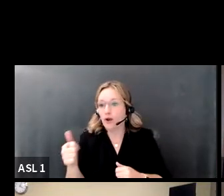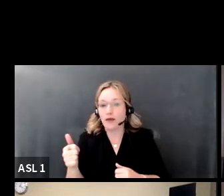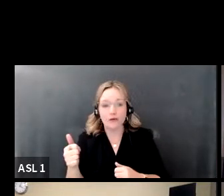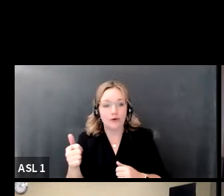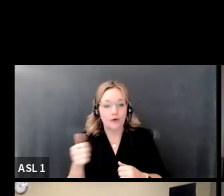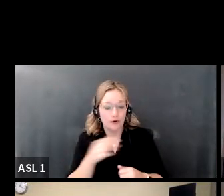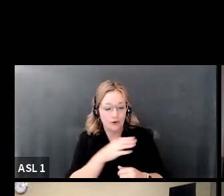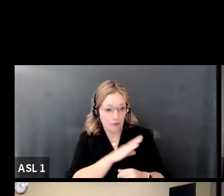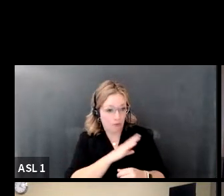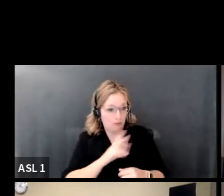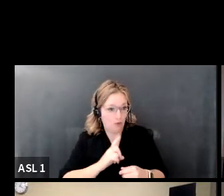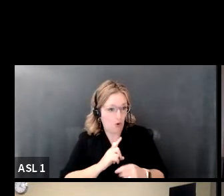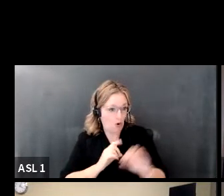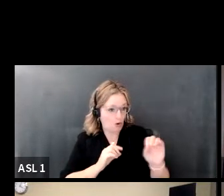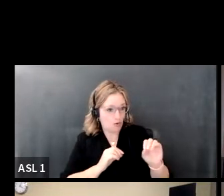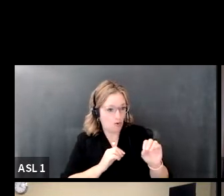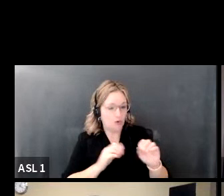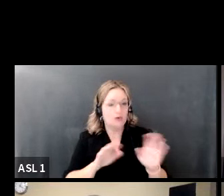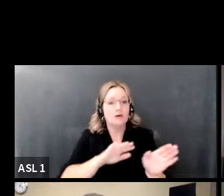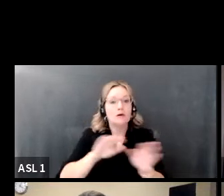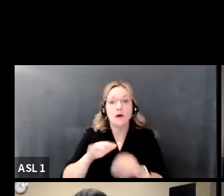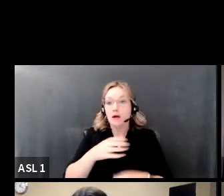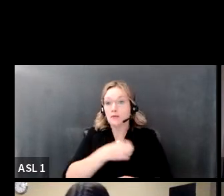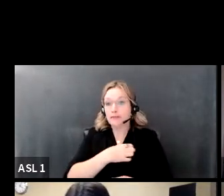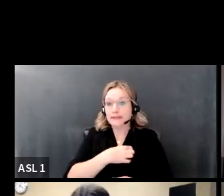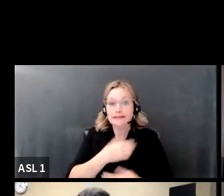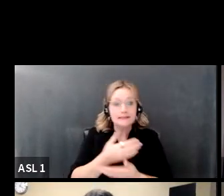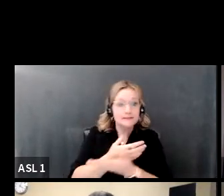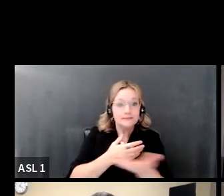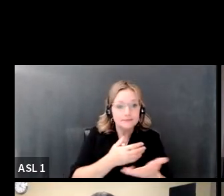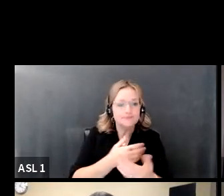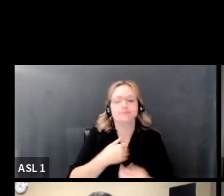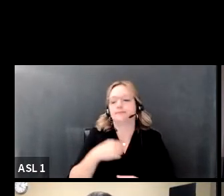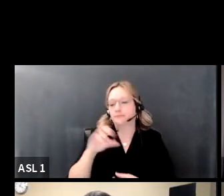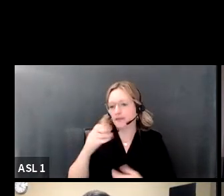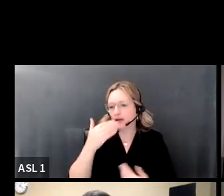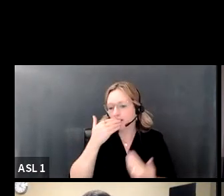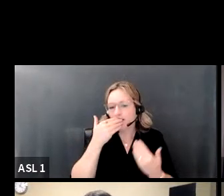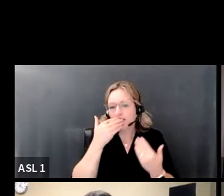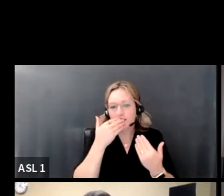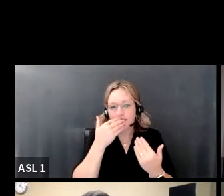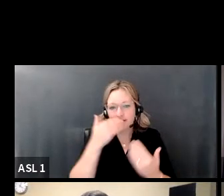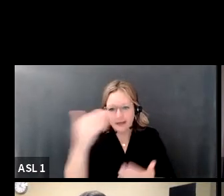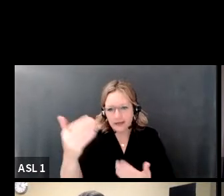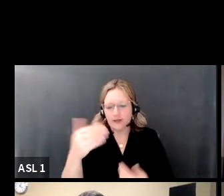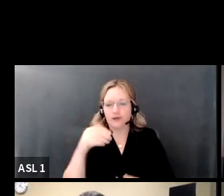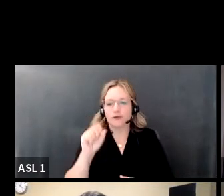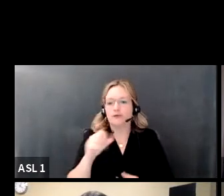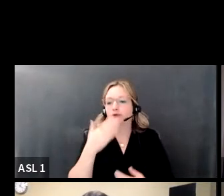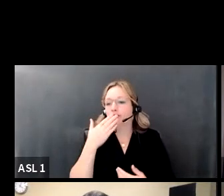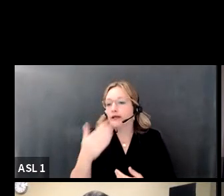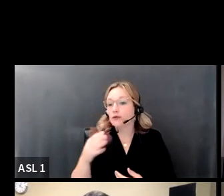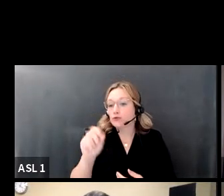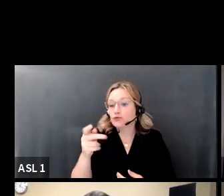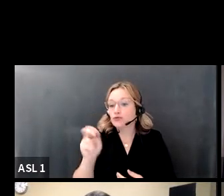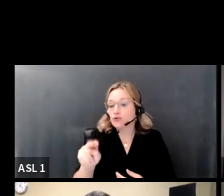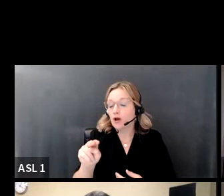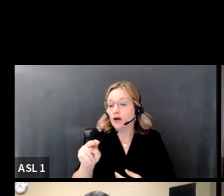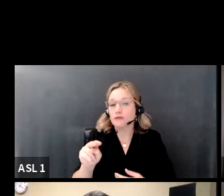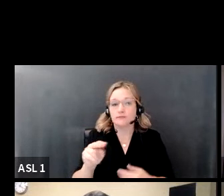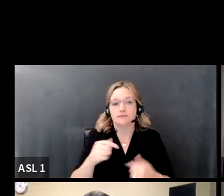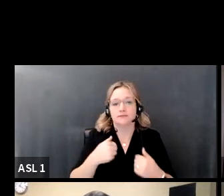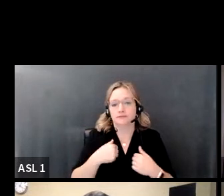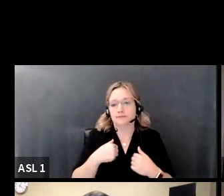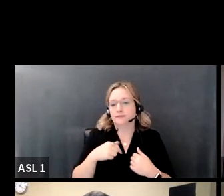slowly thank you very much uh chair and uh sean thank you for your presentation um